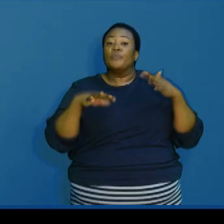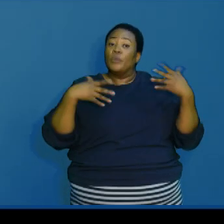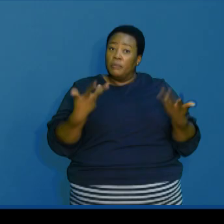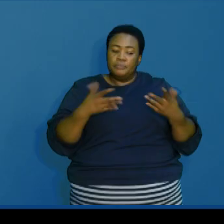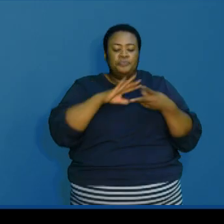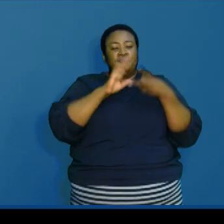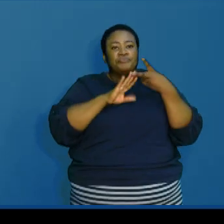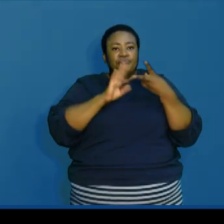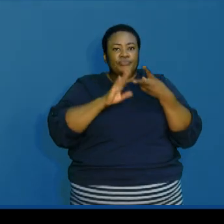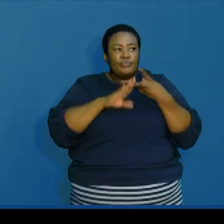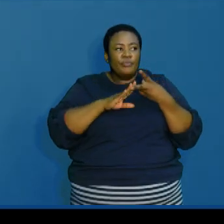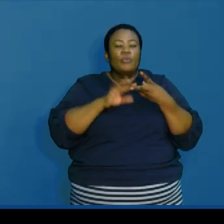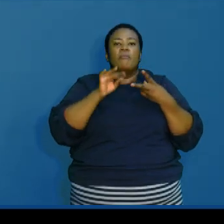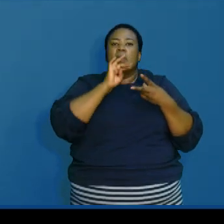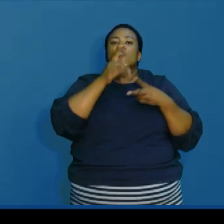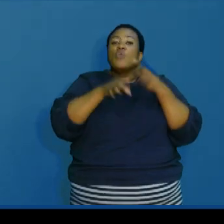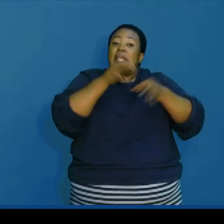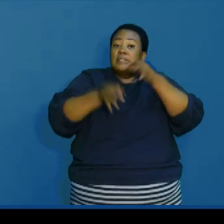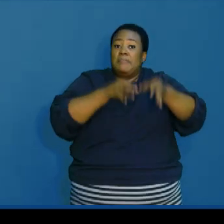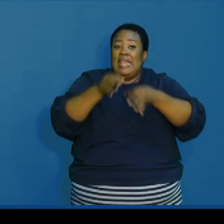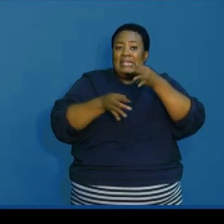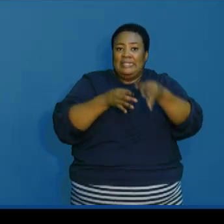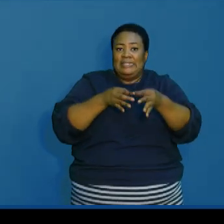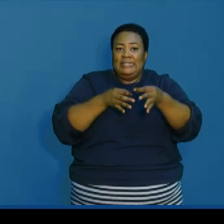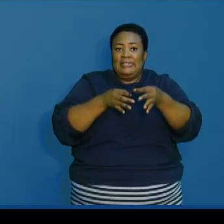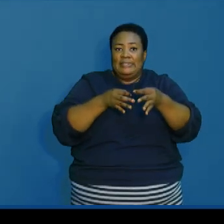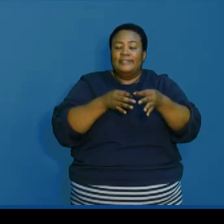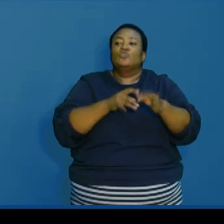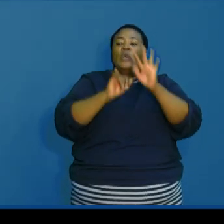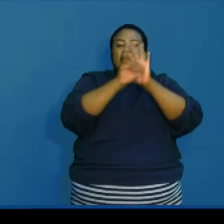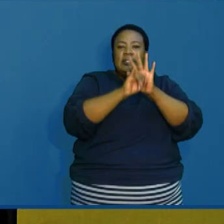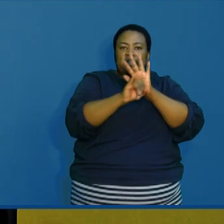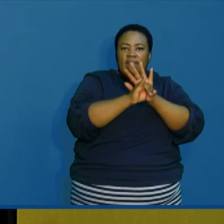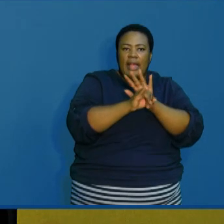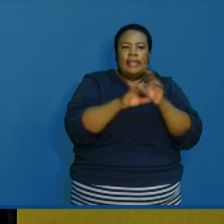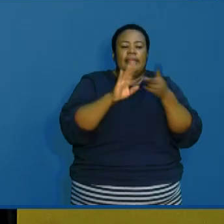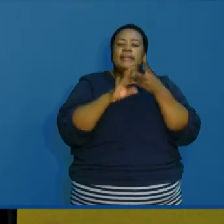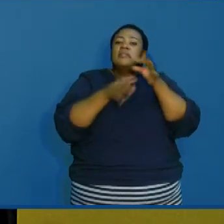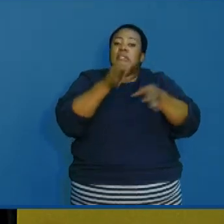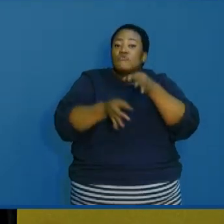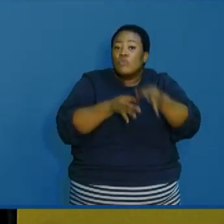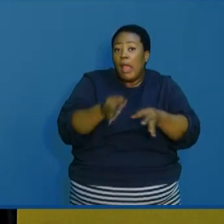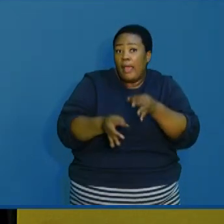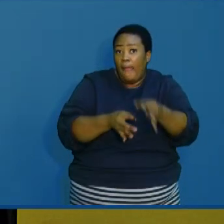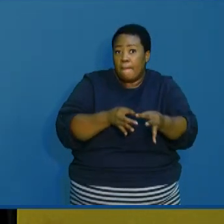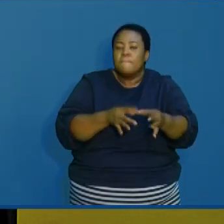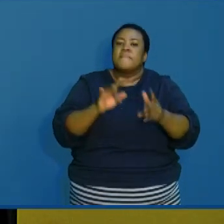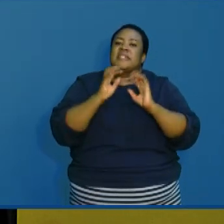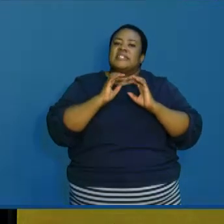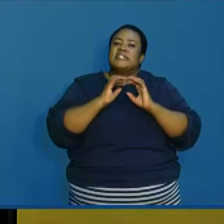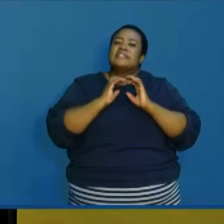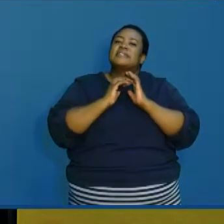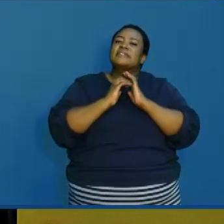explain. This is what we mean when we say IDE. Identify, describe, and